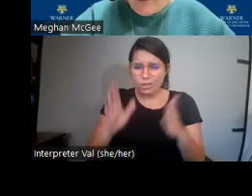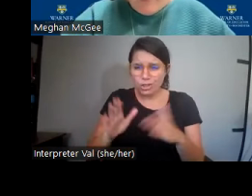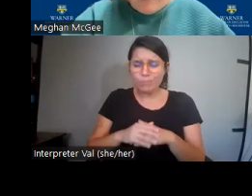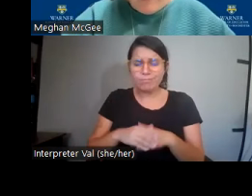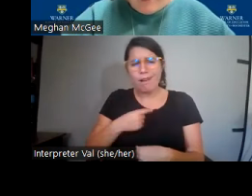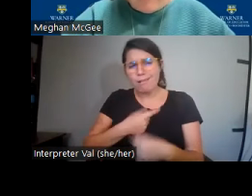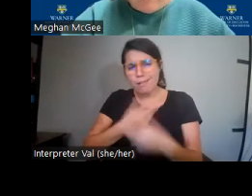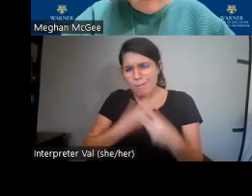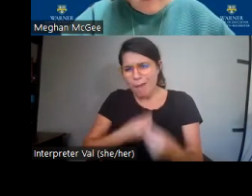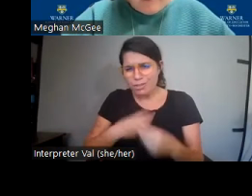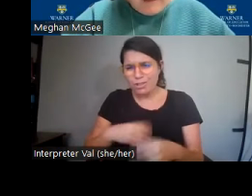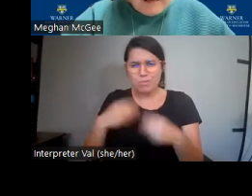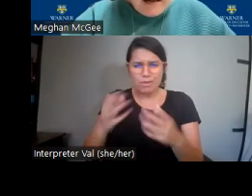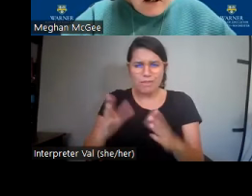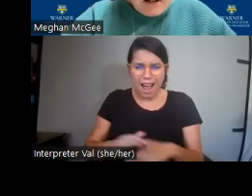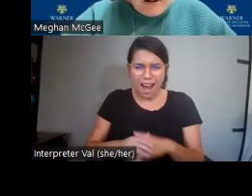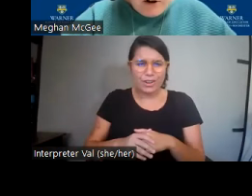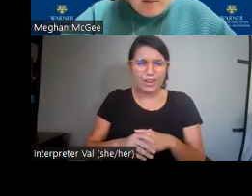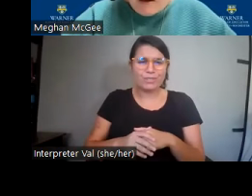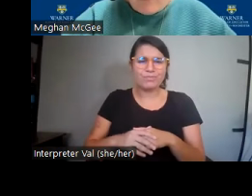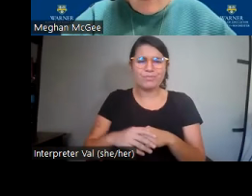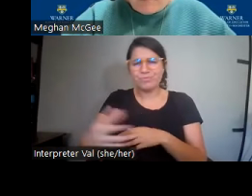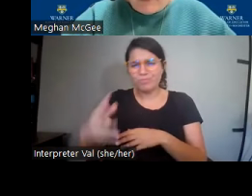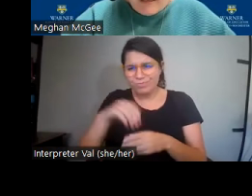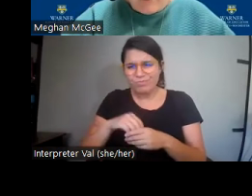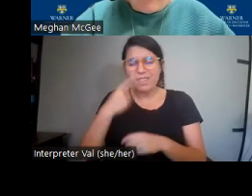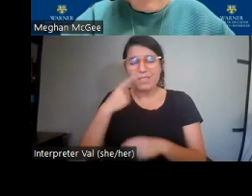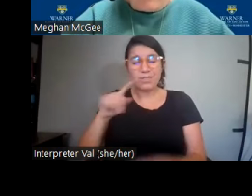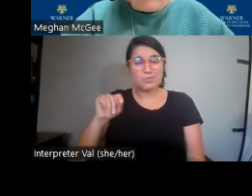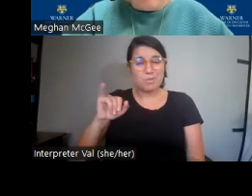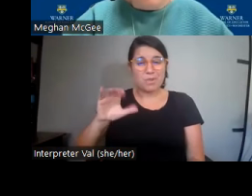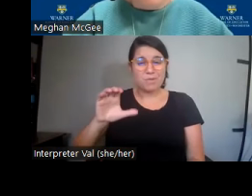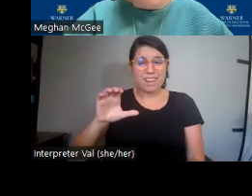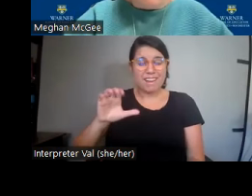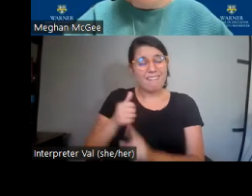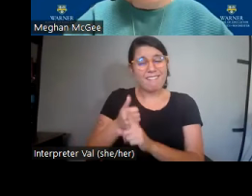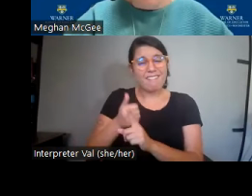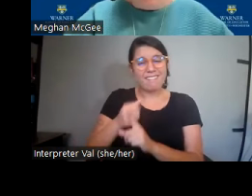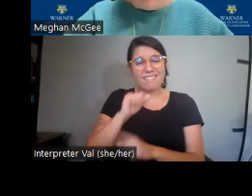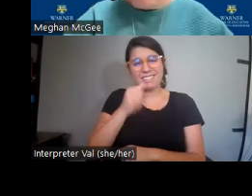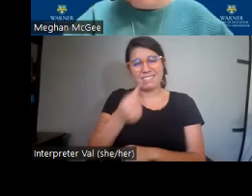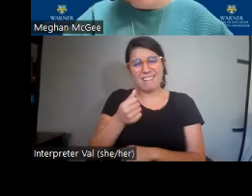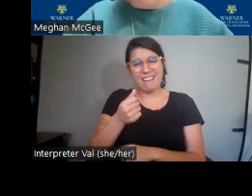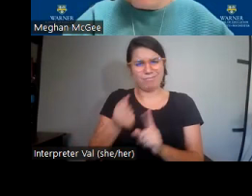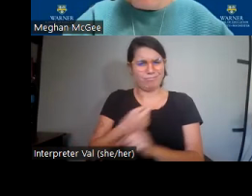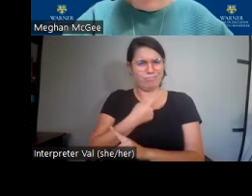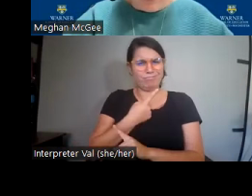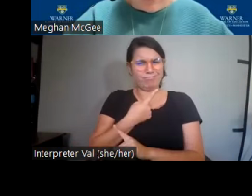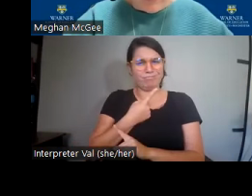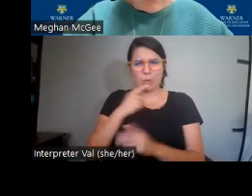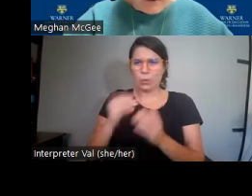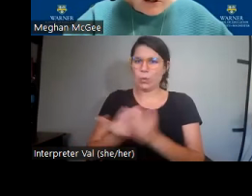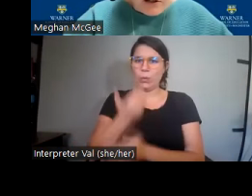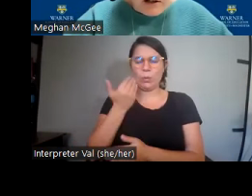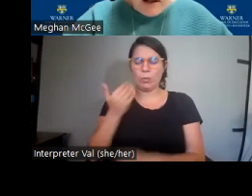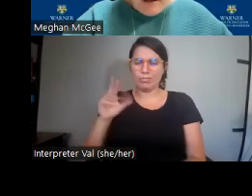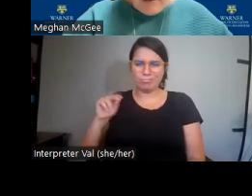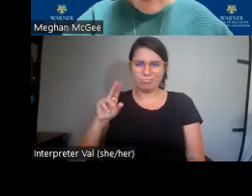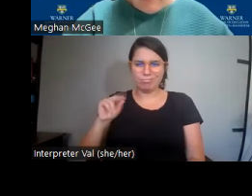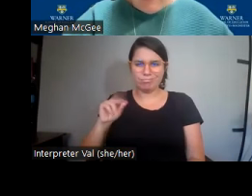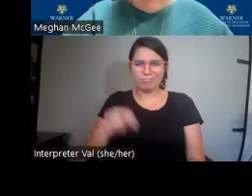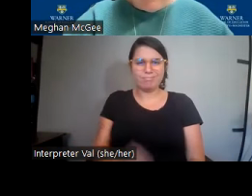provider, that engaging in trauma-informed care is not an entirely new practice or new framework of